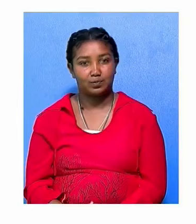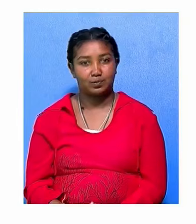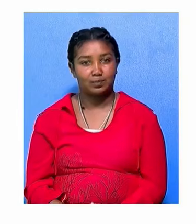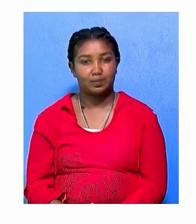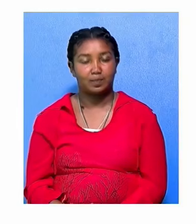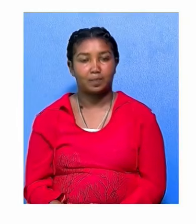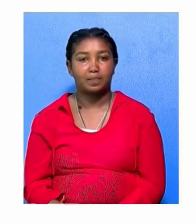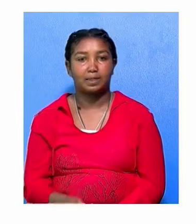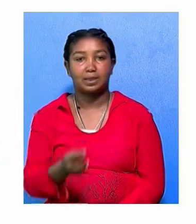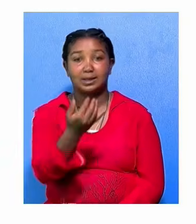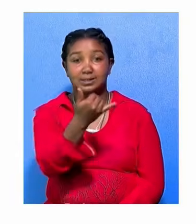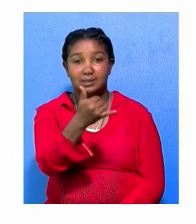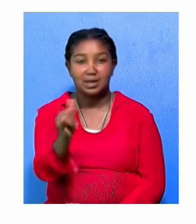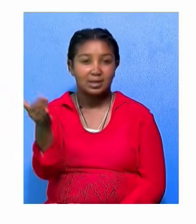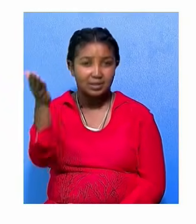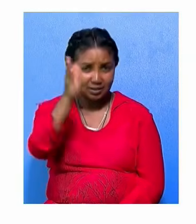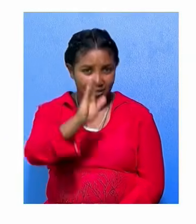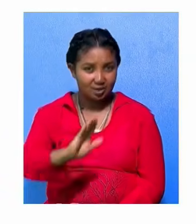They never